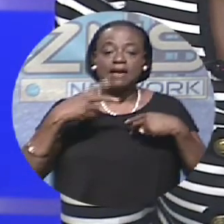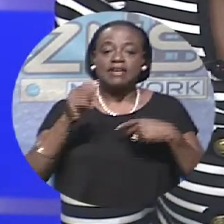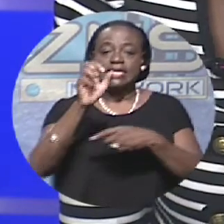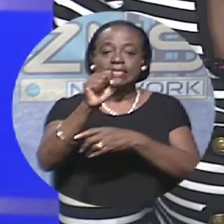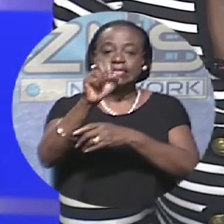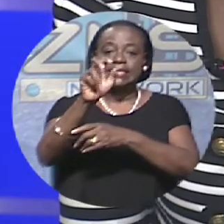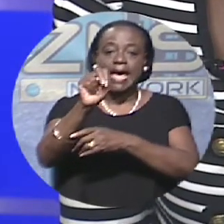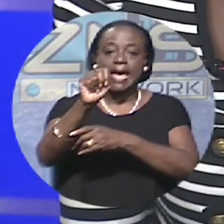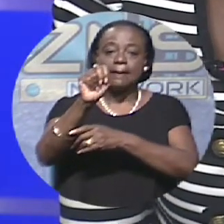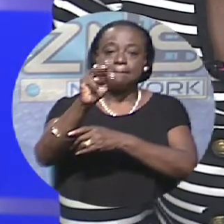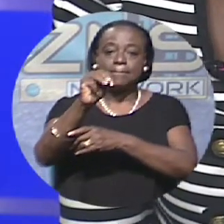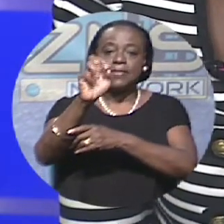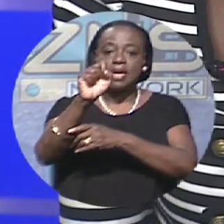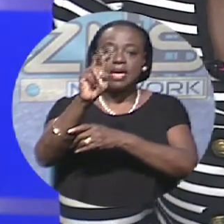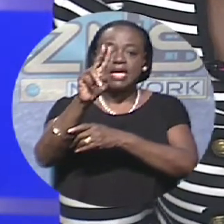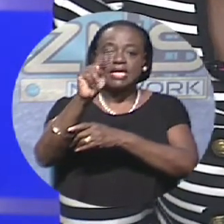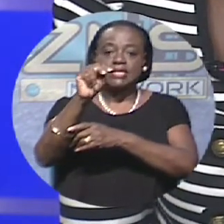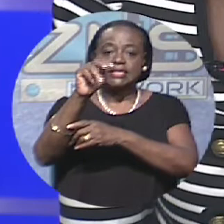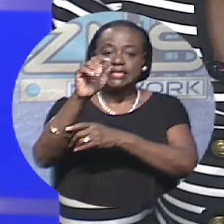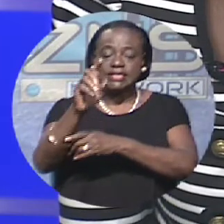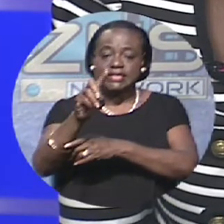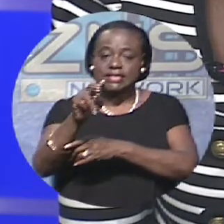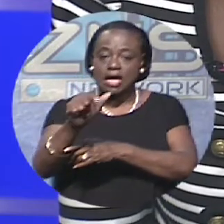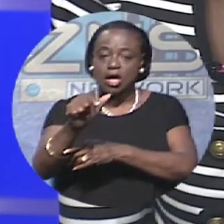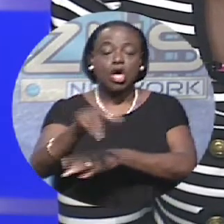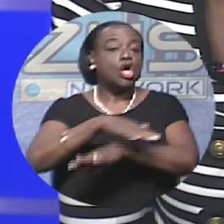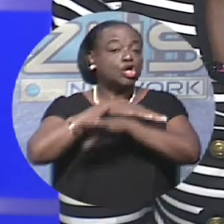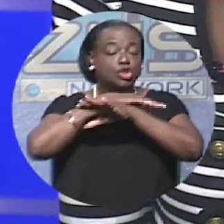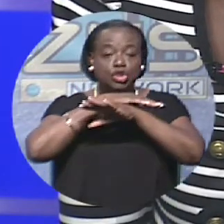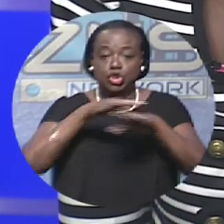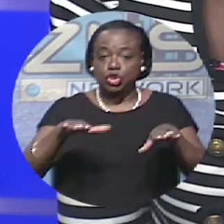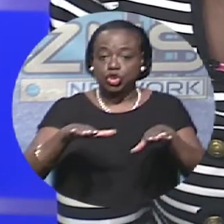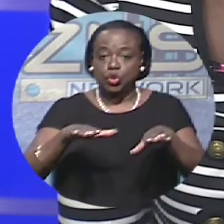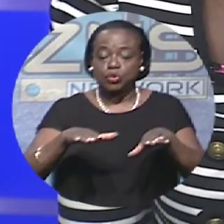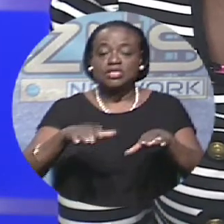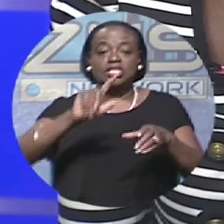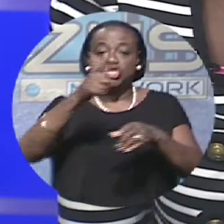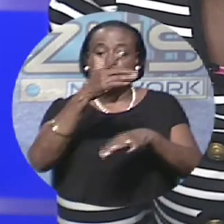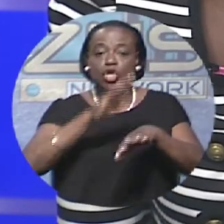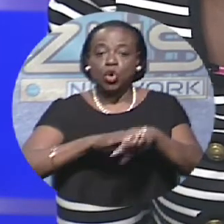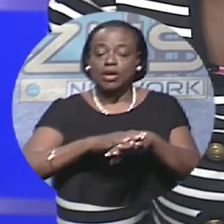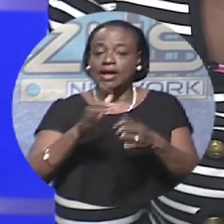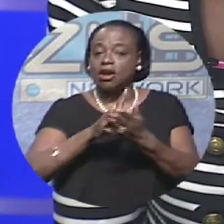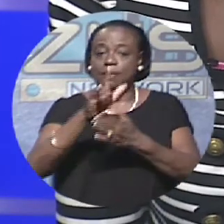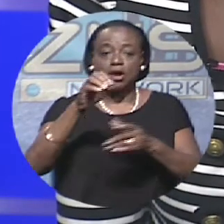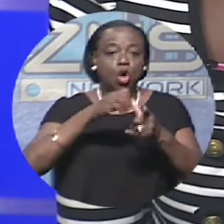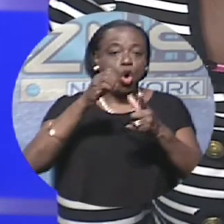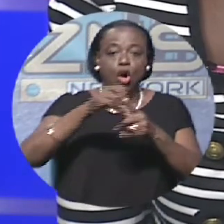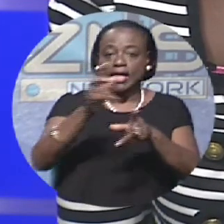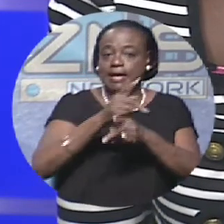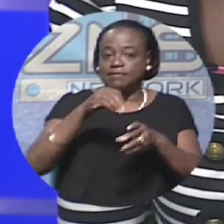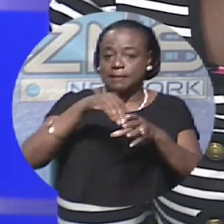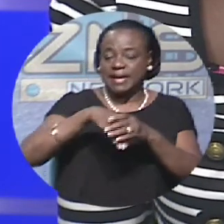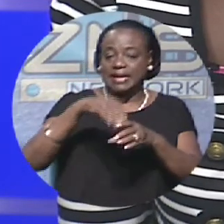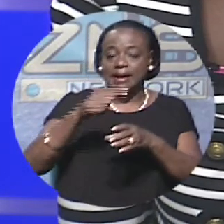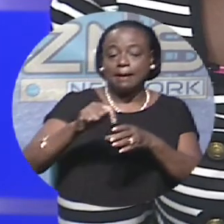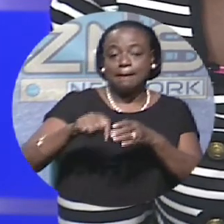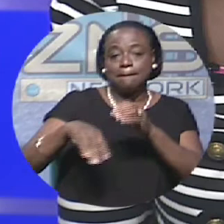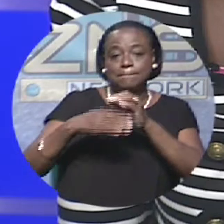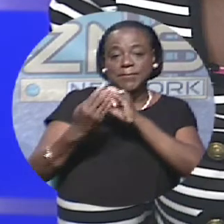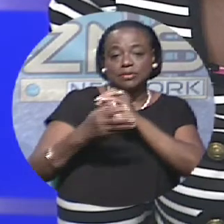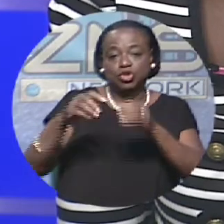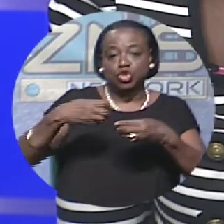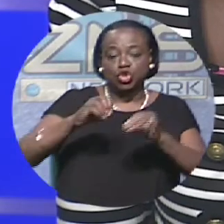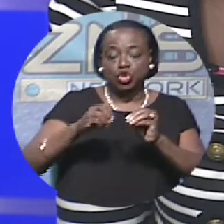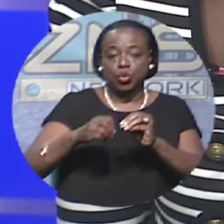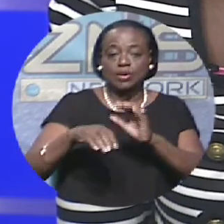on board any aircraft and to not store them in any checked baggage. The Bahamas Department of Civil